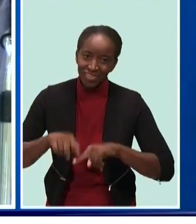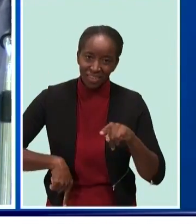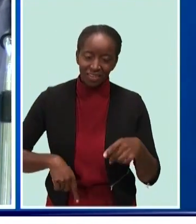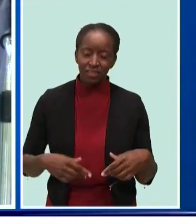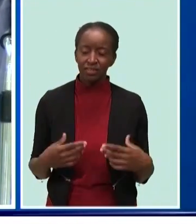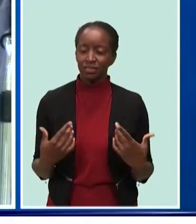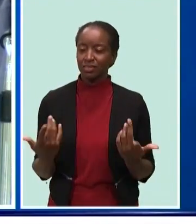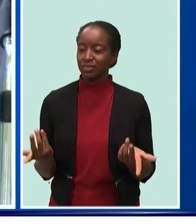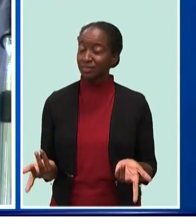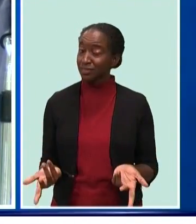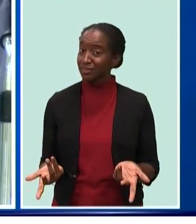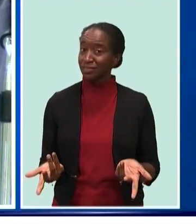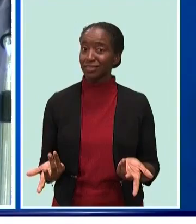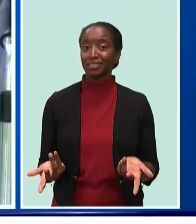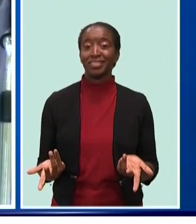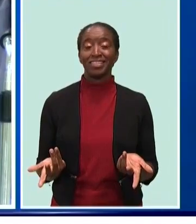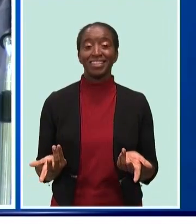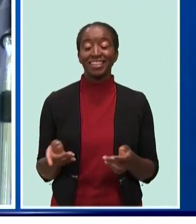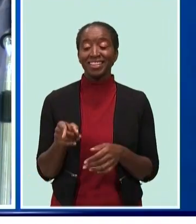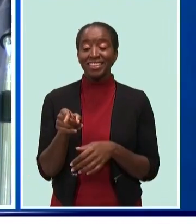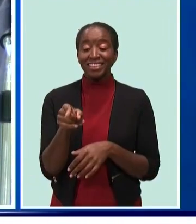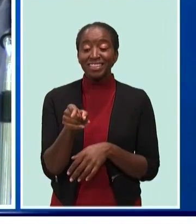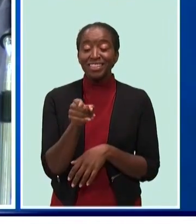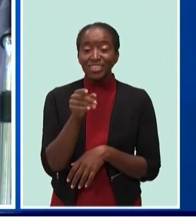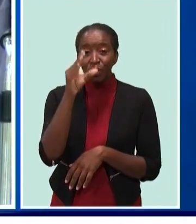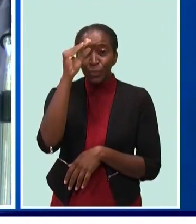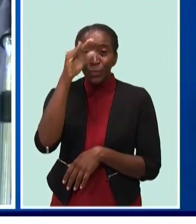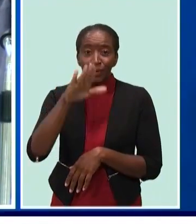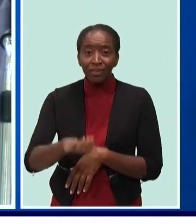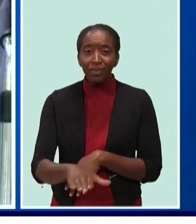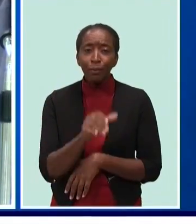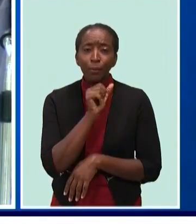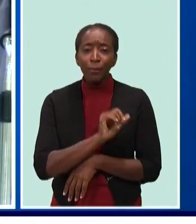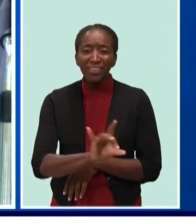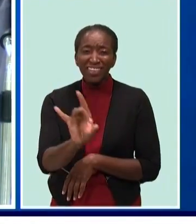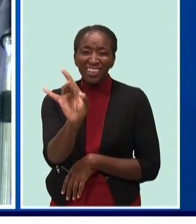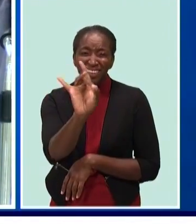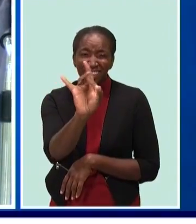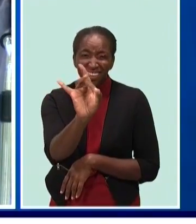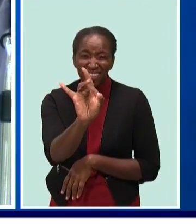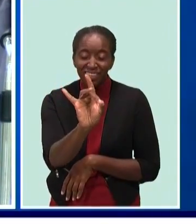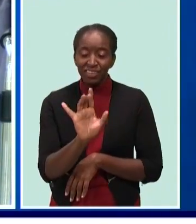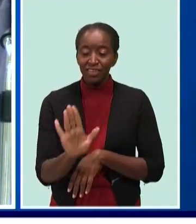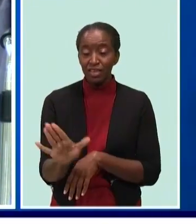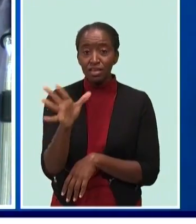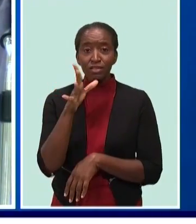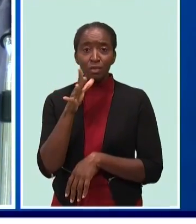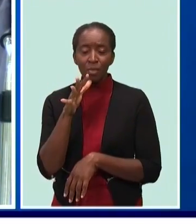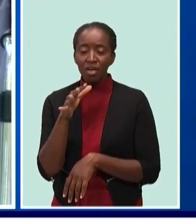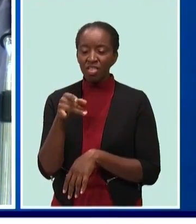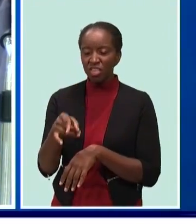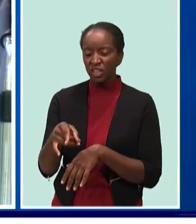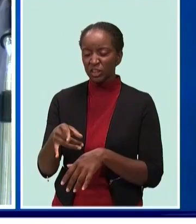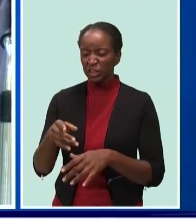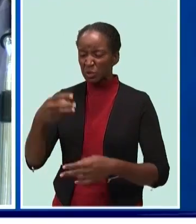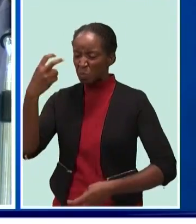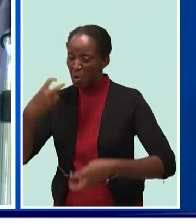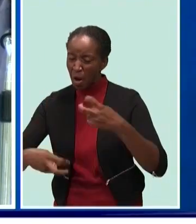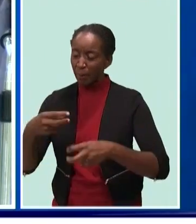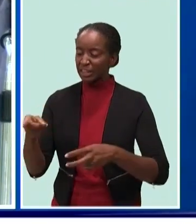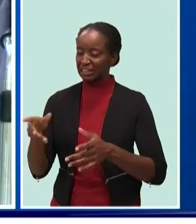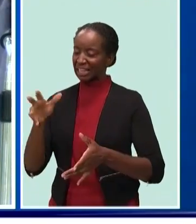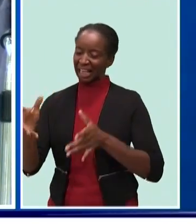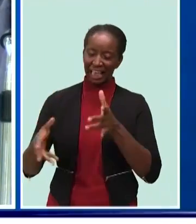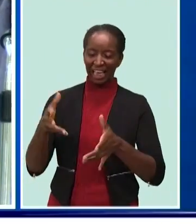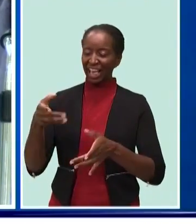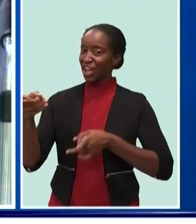an 8-year-old can give his mother the kind of problems that she needs to come to a department in the